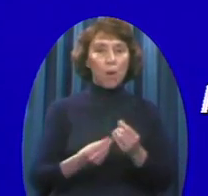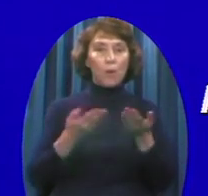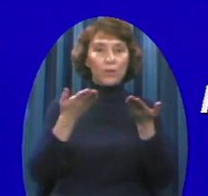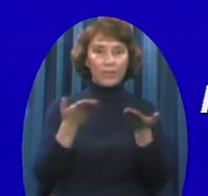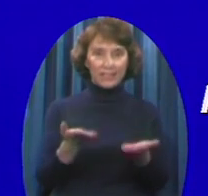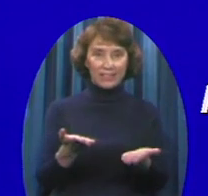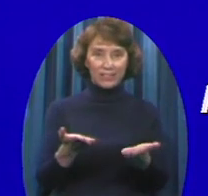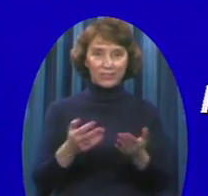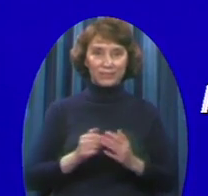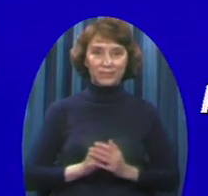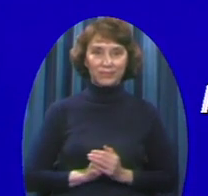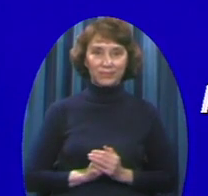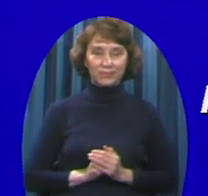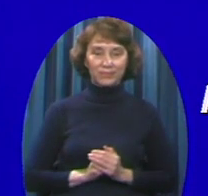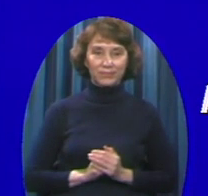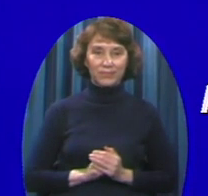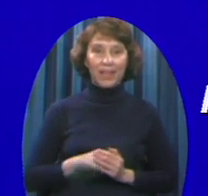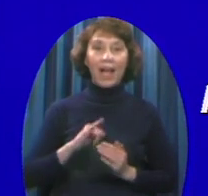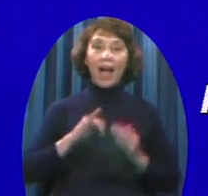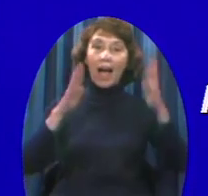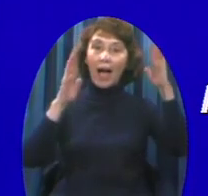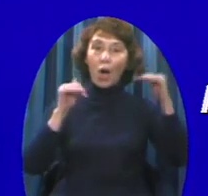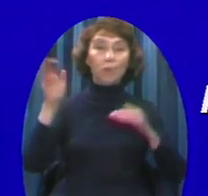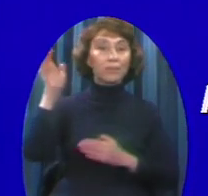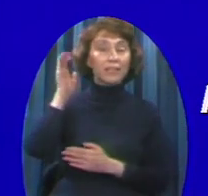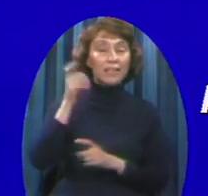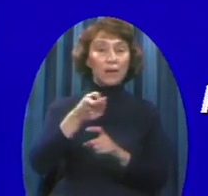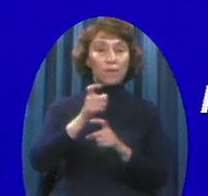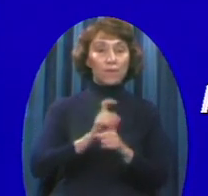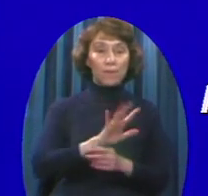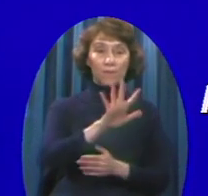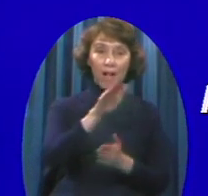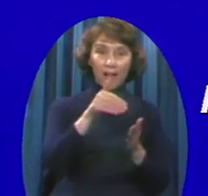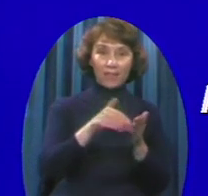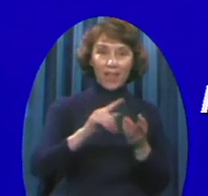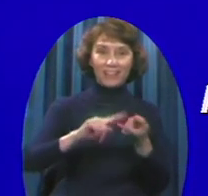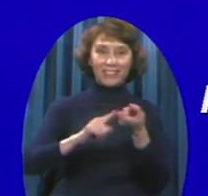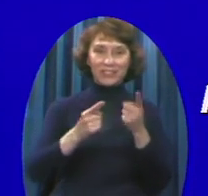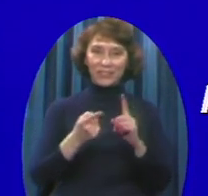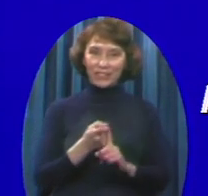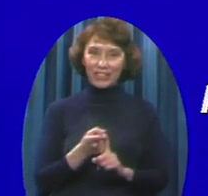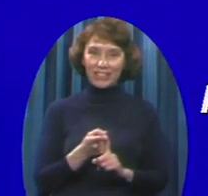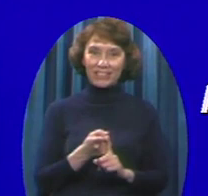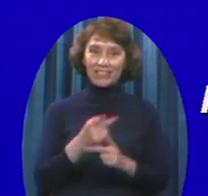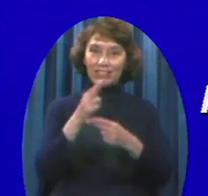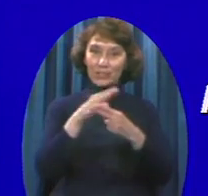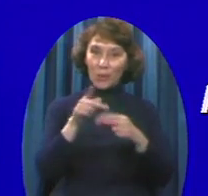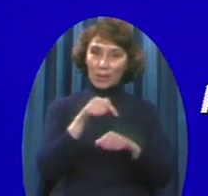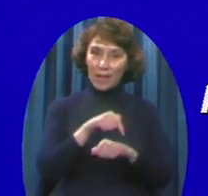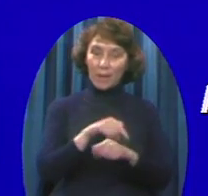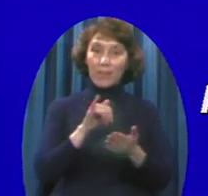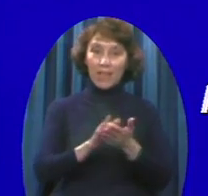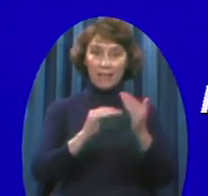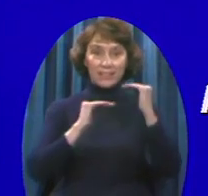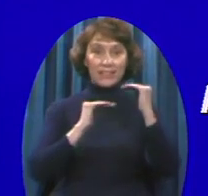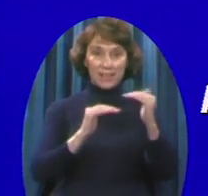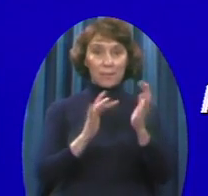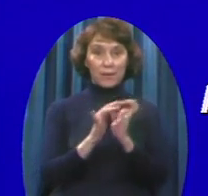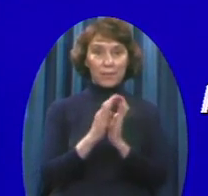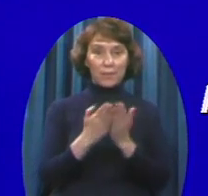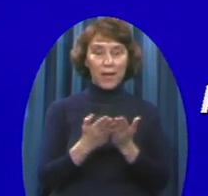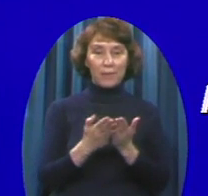screen. I hope to hear from no less than 5,000 friends, but that is the limit, so contact